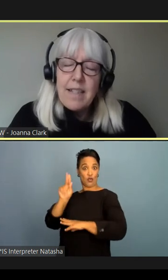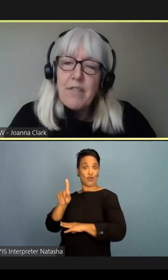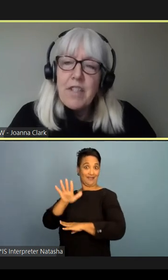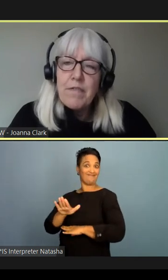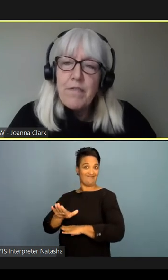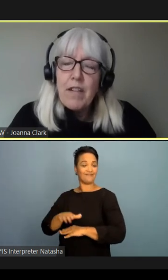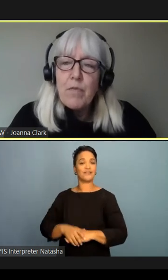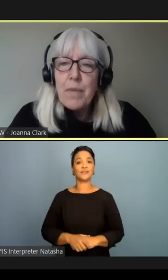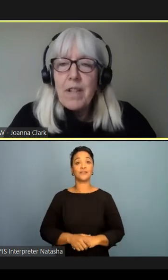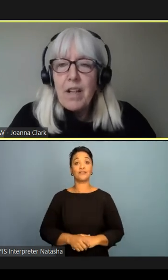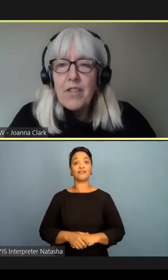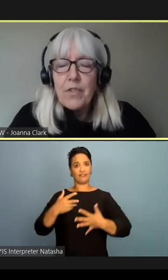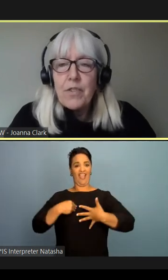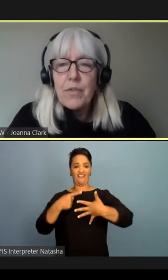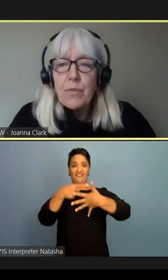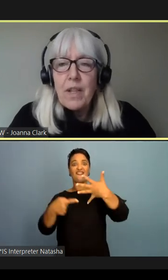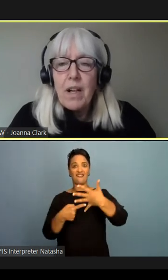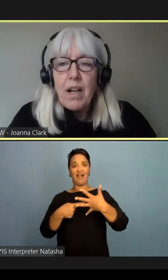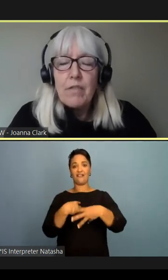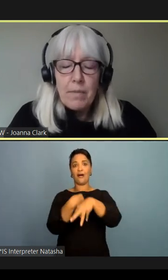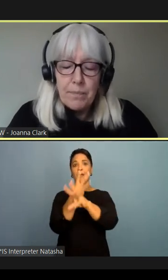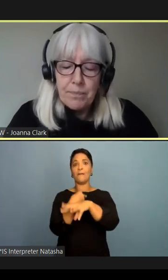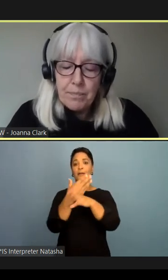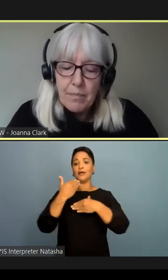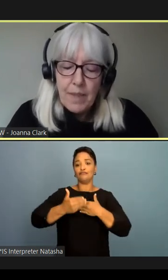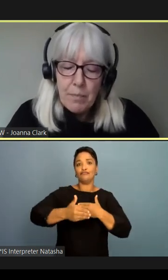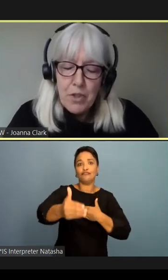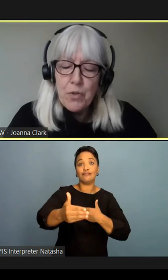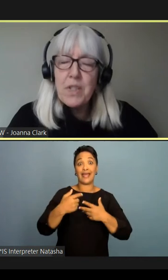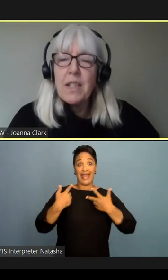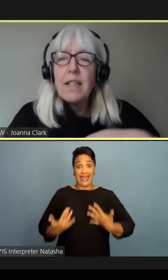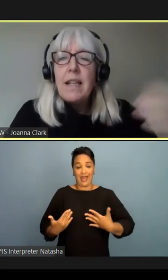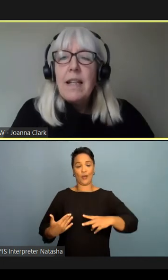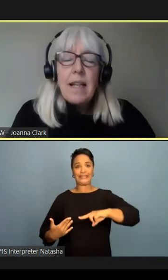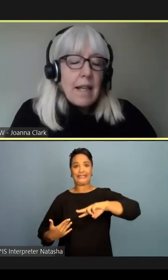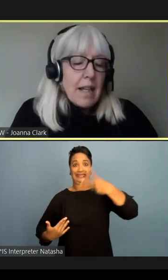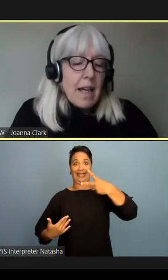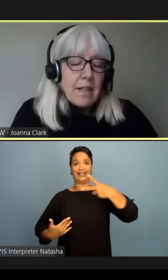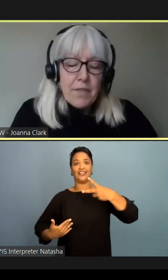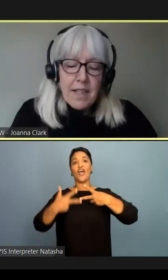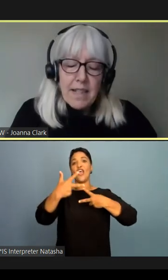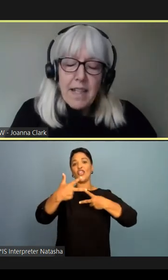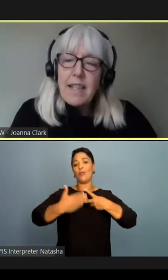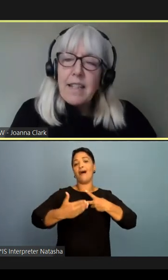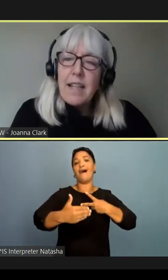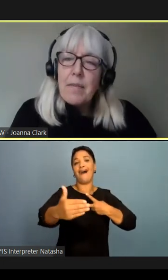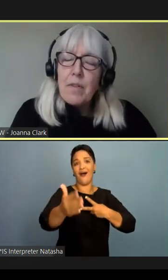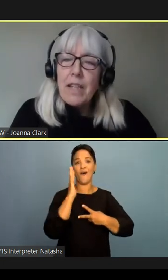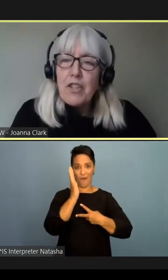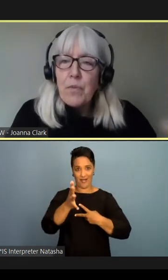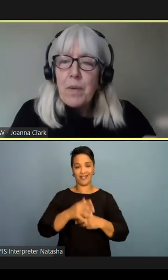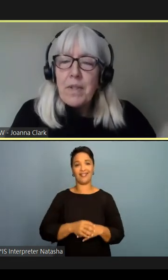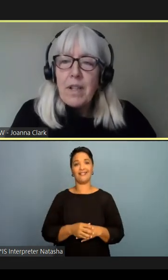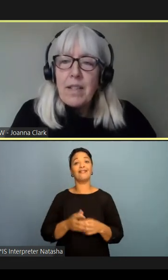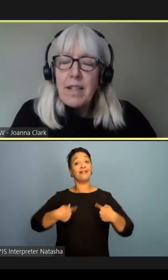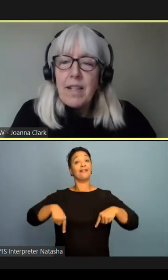in a series of 5 webinars that we are producing and facilitating, and each